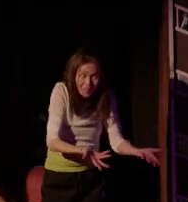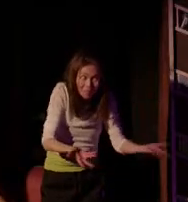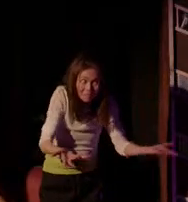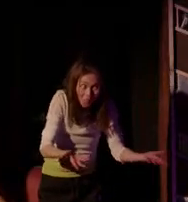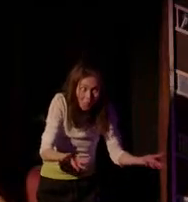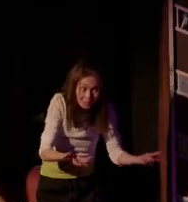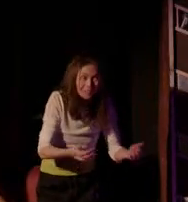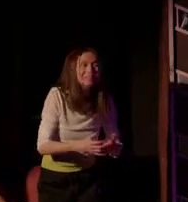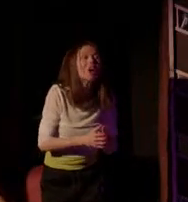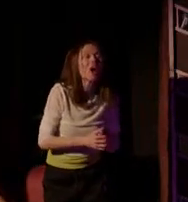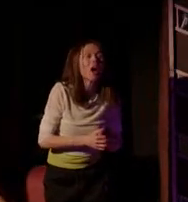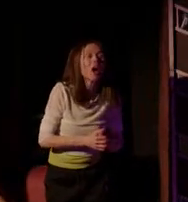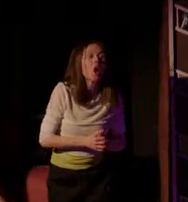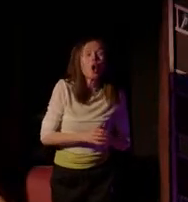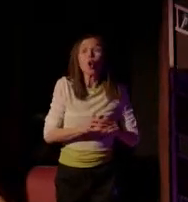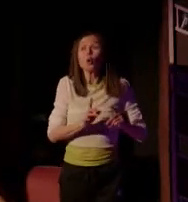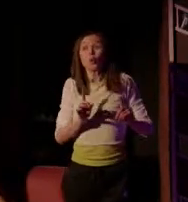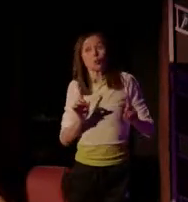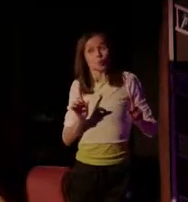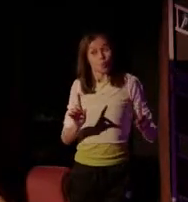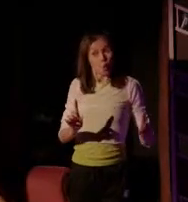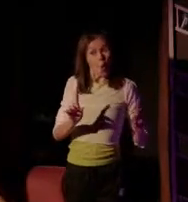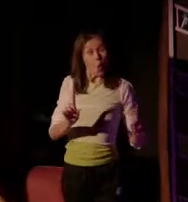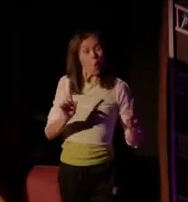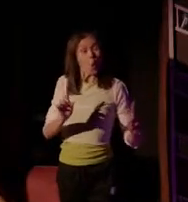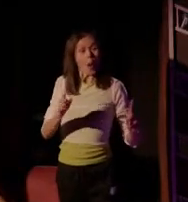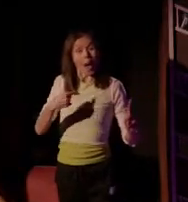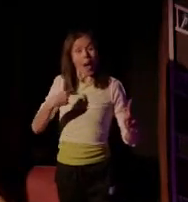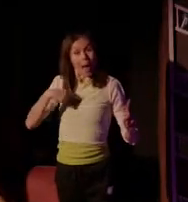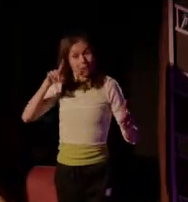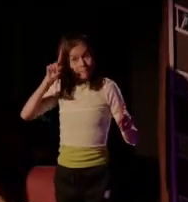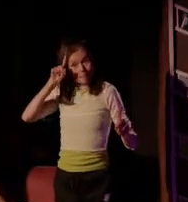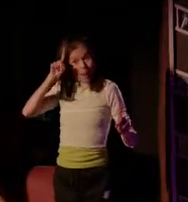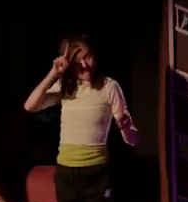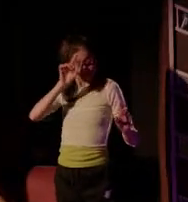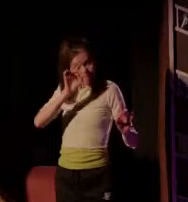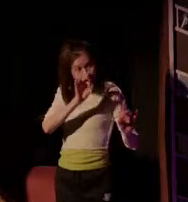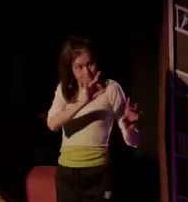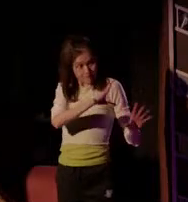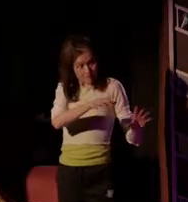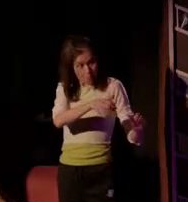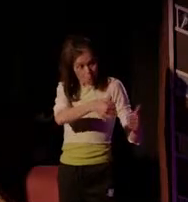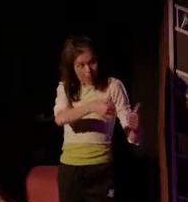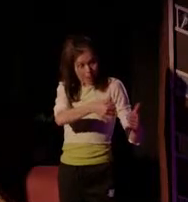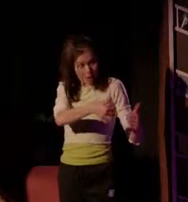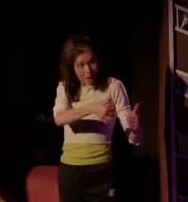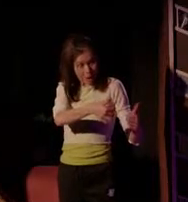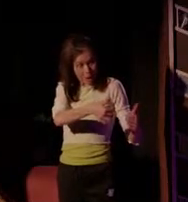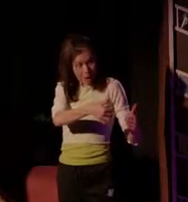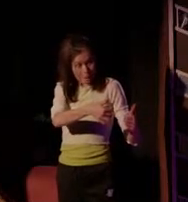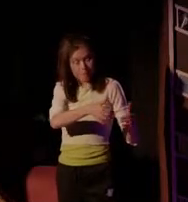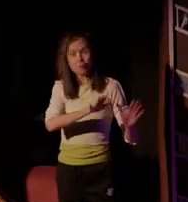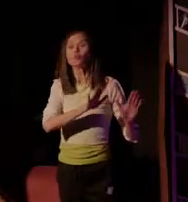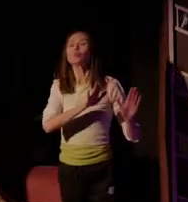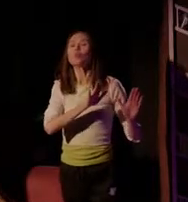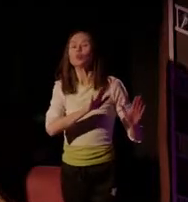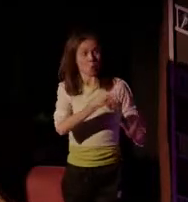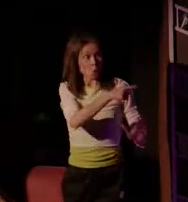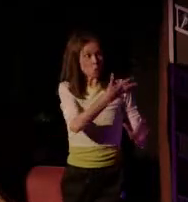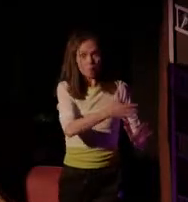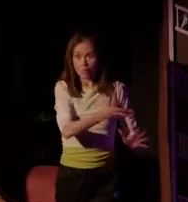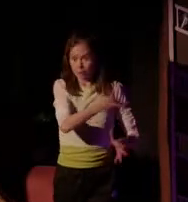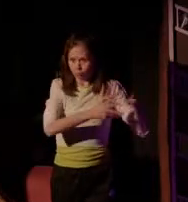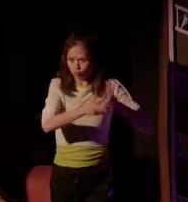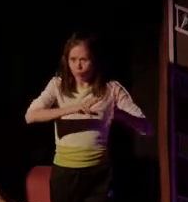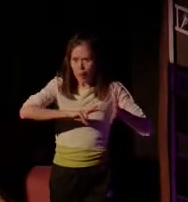self. Take hold of my direction. If your considered and well thought out